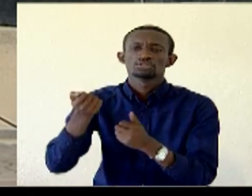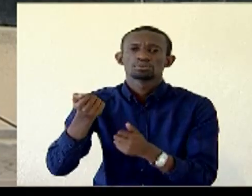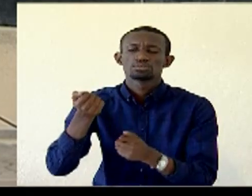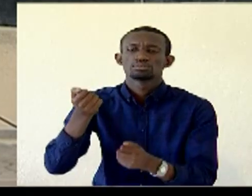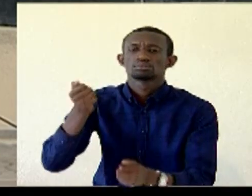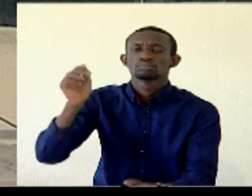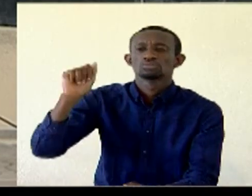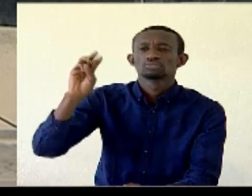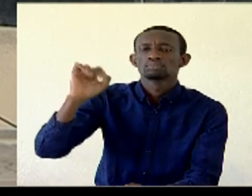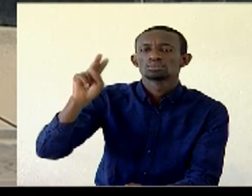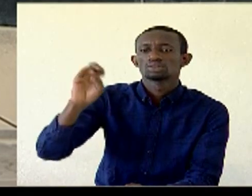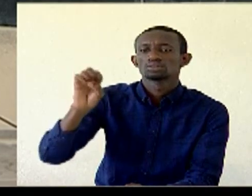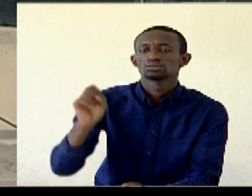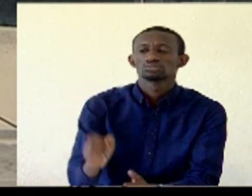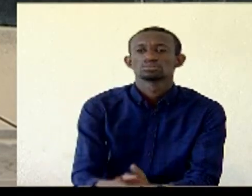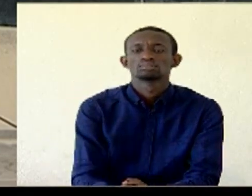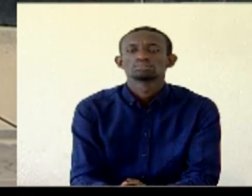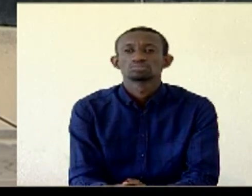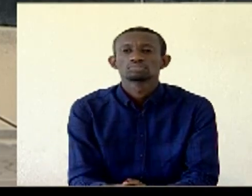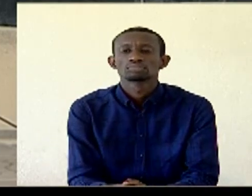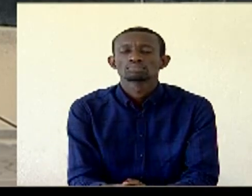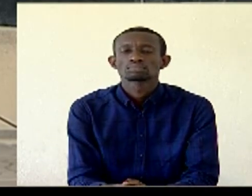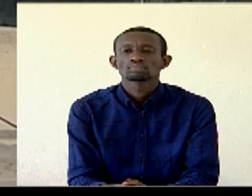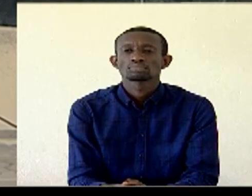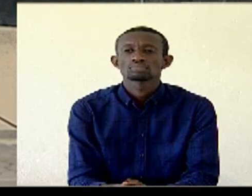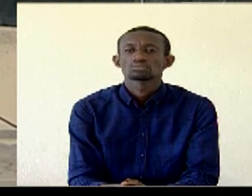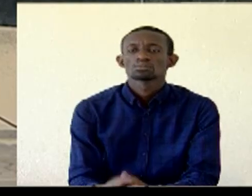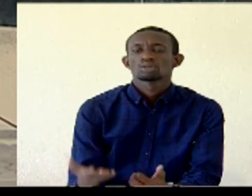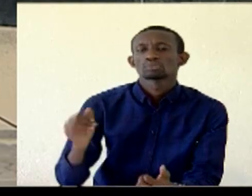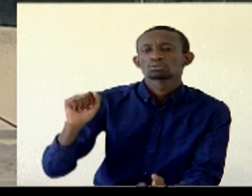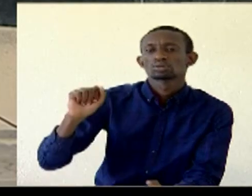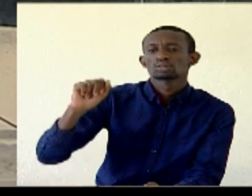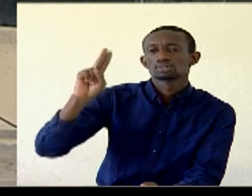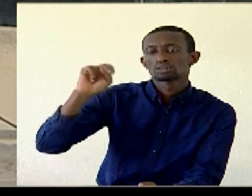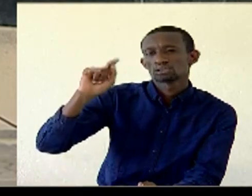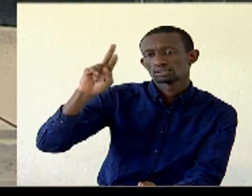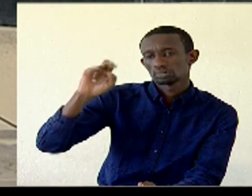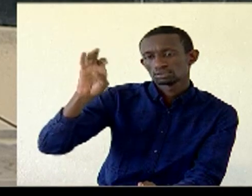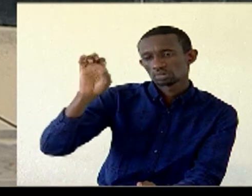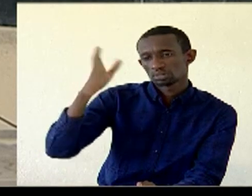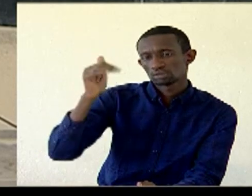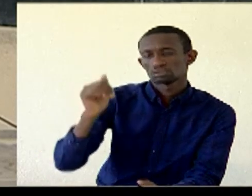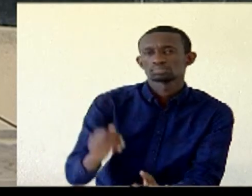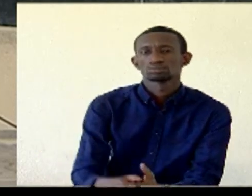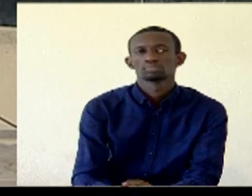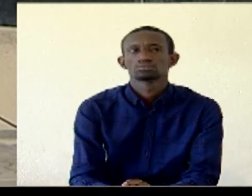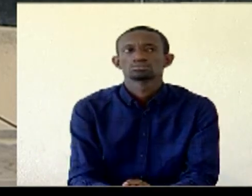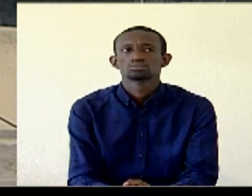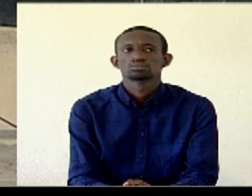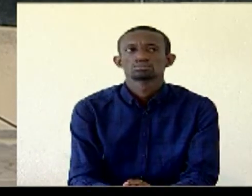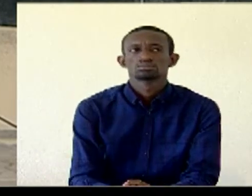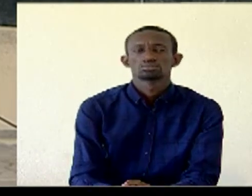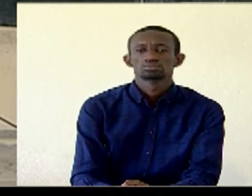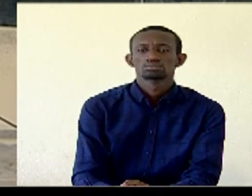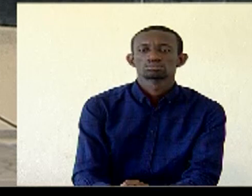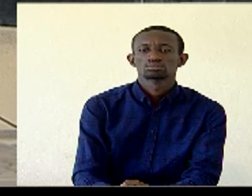the amides. You may have nitriles, the nitriles. You may have